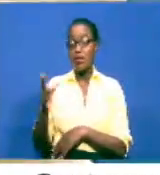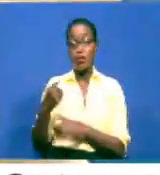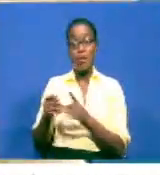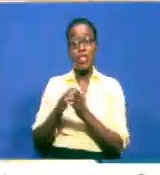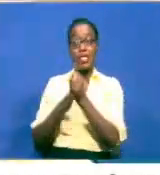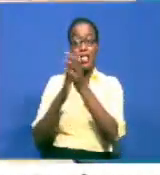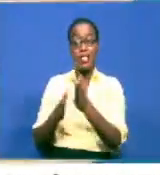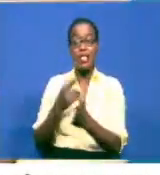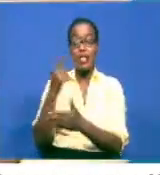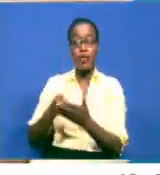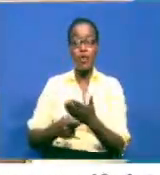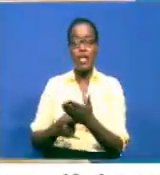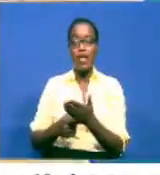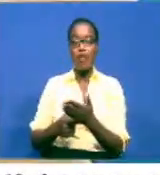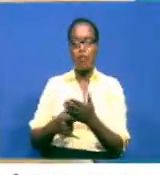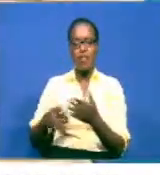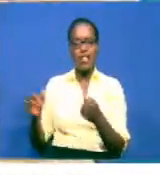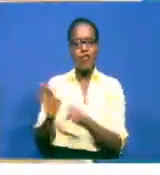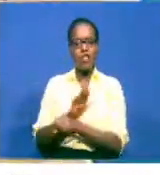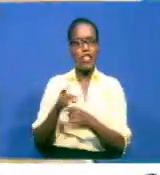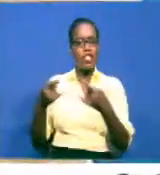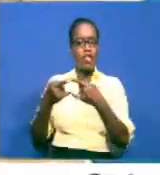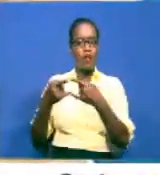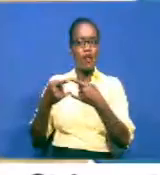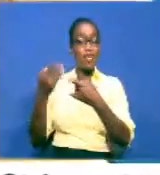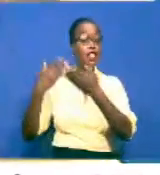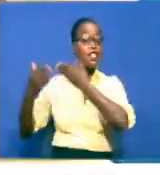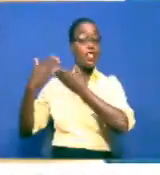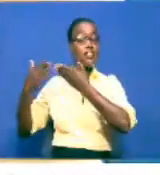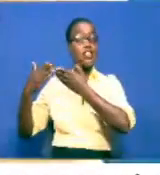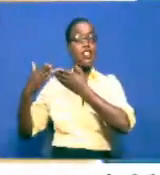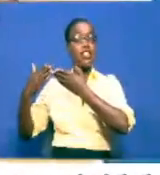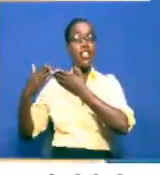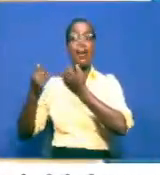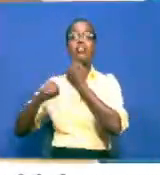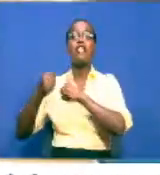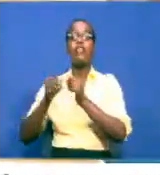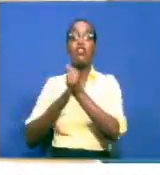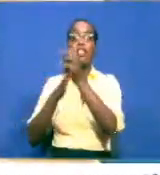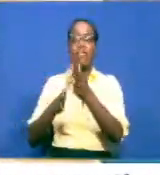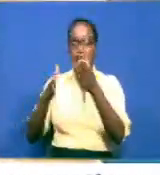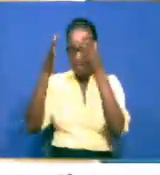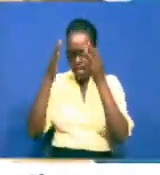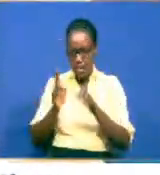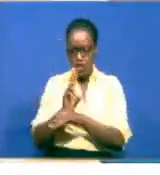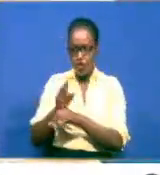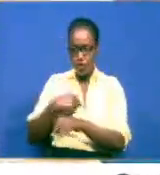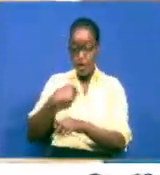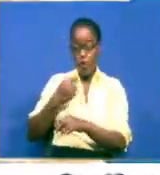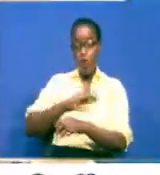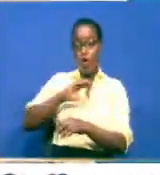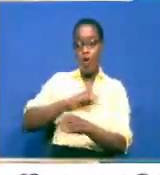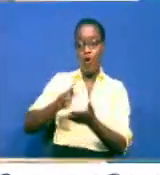say that I will fill the gap, and history will judge me, mm-hmm. as an actionable leader who decided to use my own resources to fill the